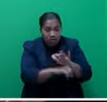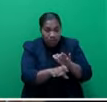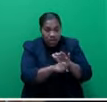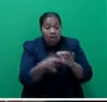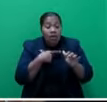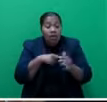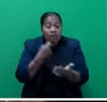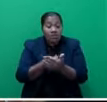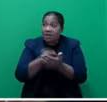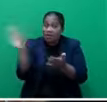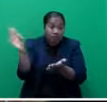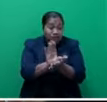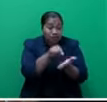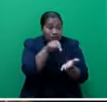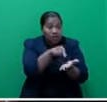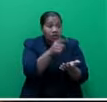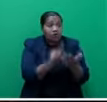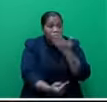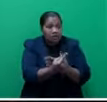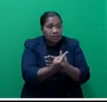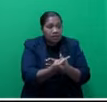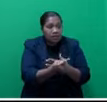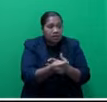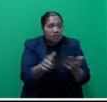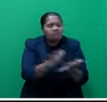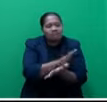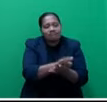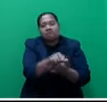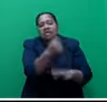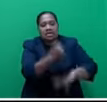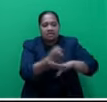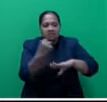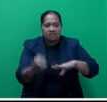that was going into that country was misappropriated by that government.